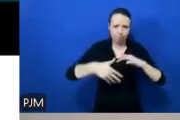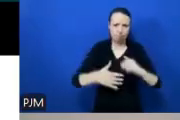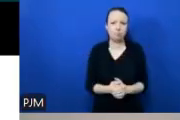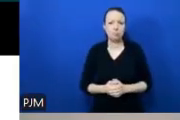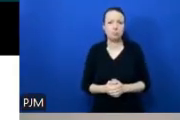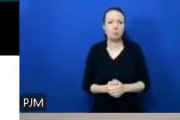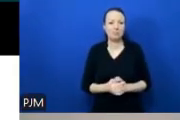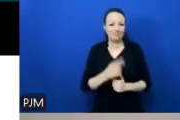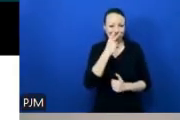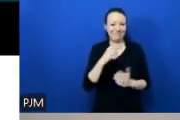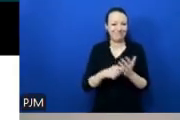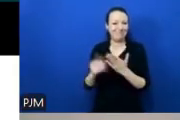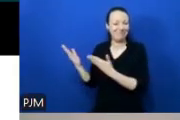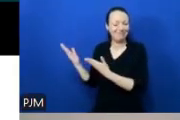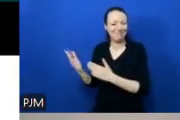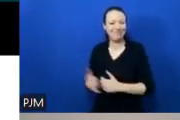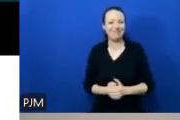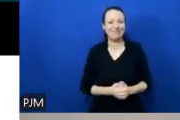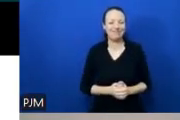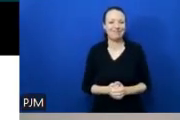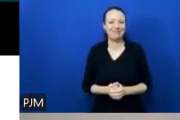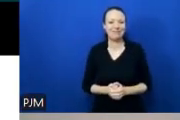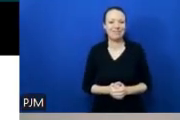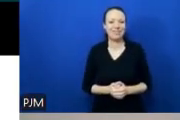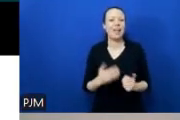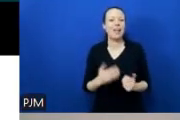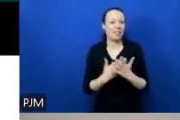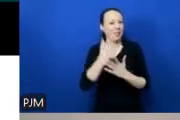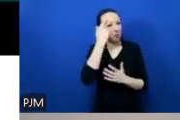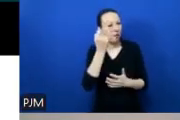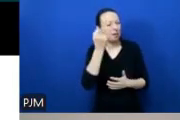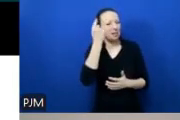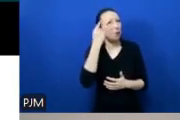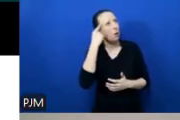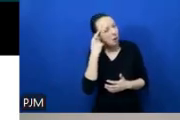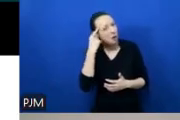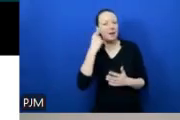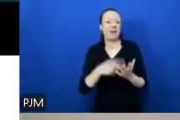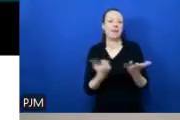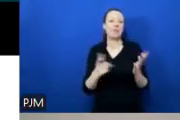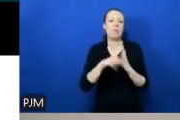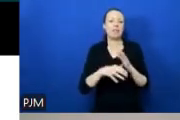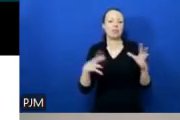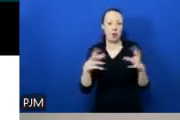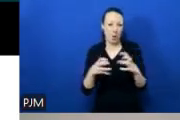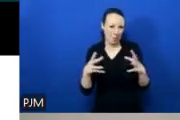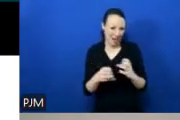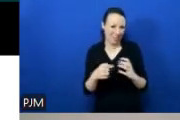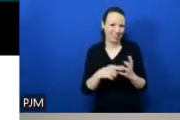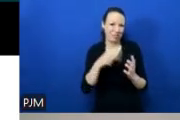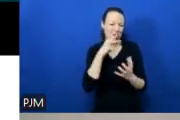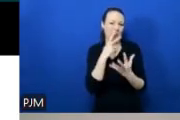requires to build 73 retention reservoirs, hence the sponge city. In 28